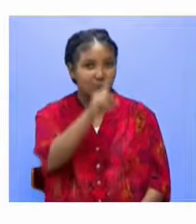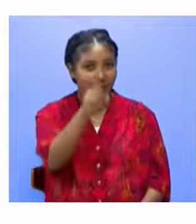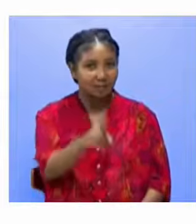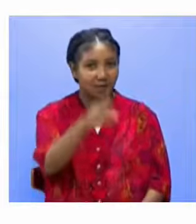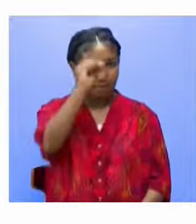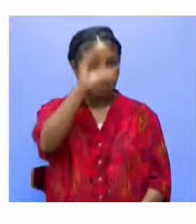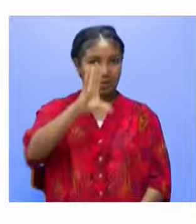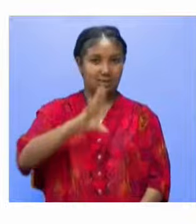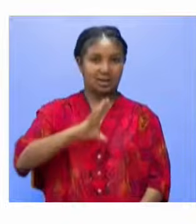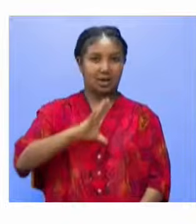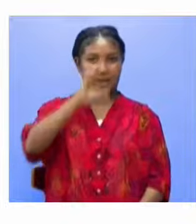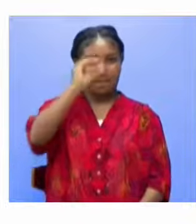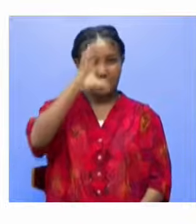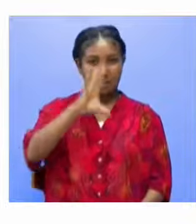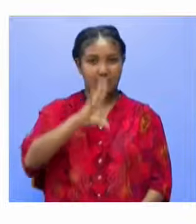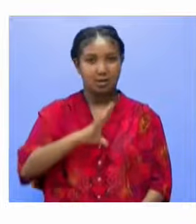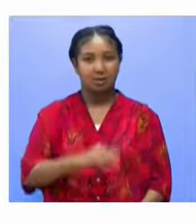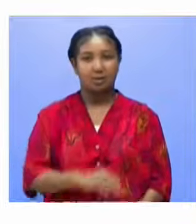for person.